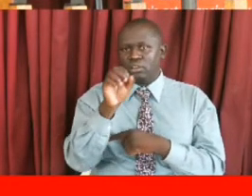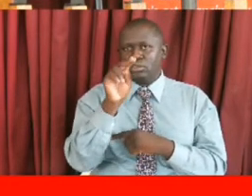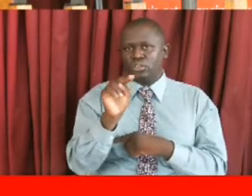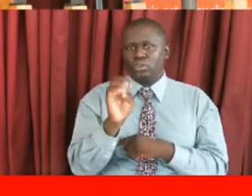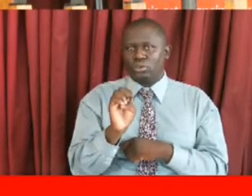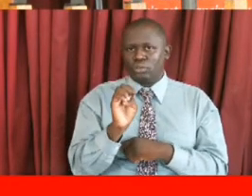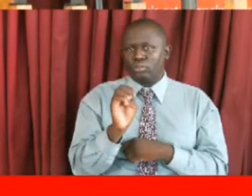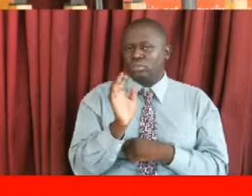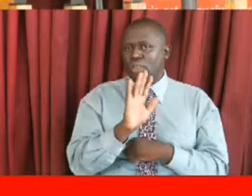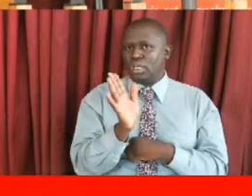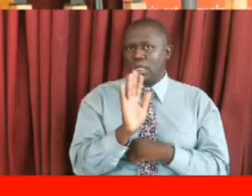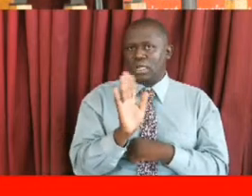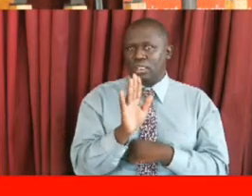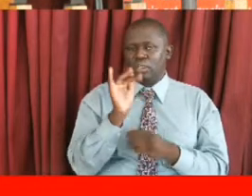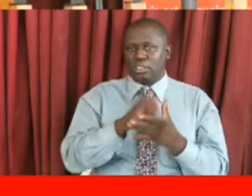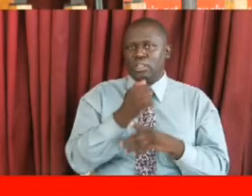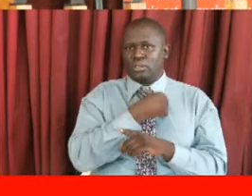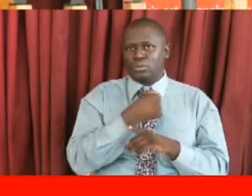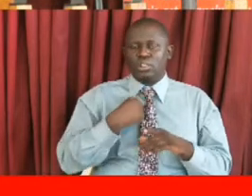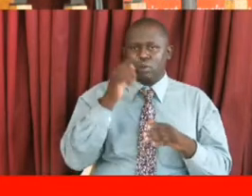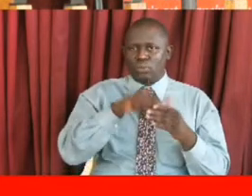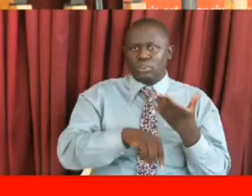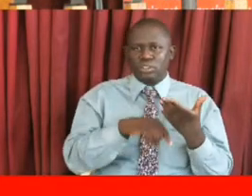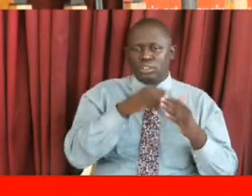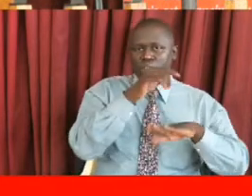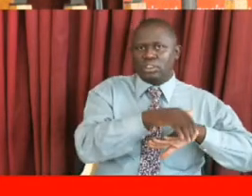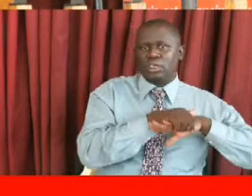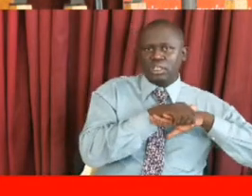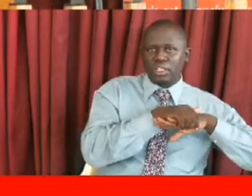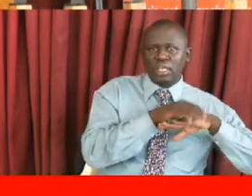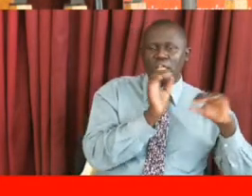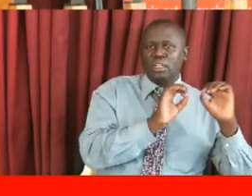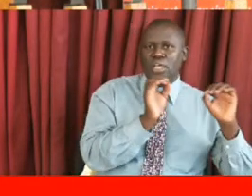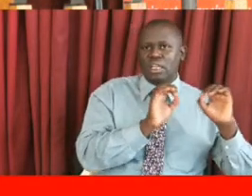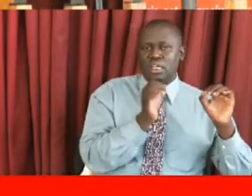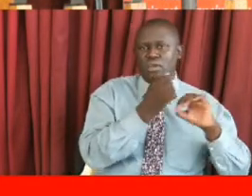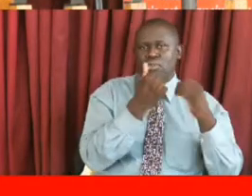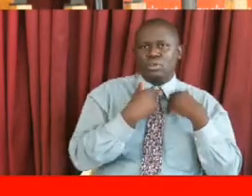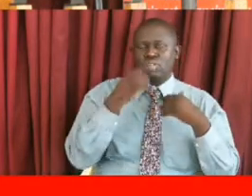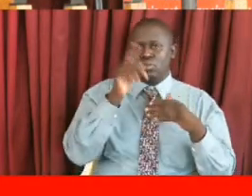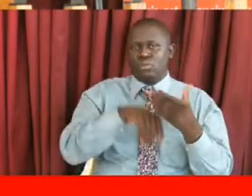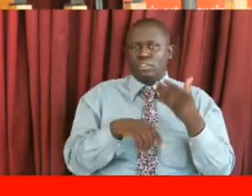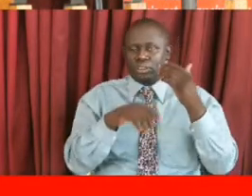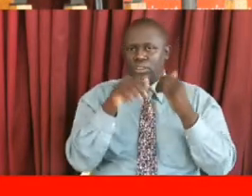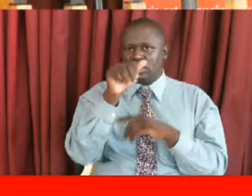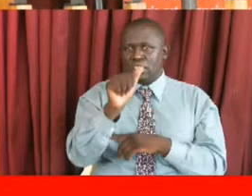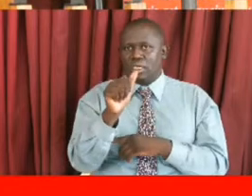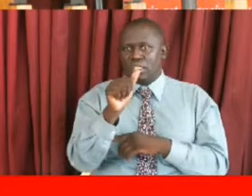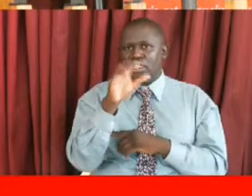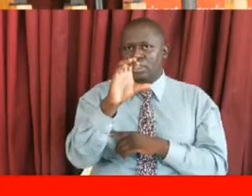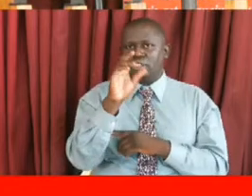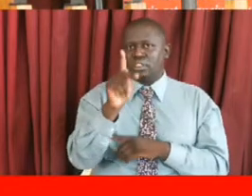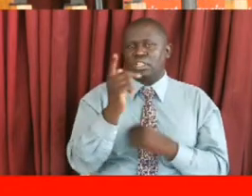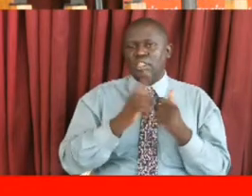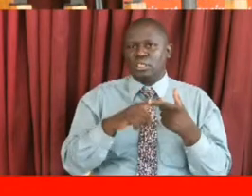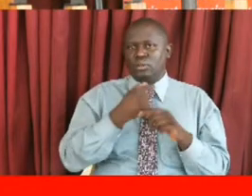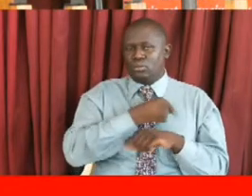zones as we are England we have angan as we are Italians